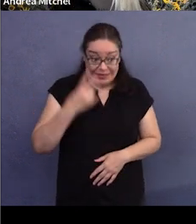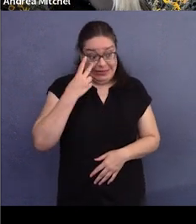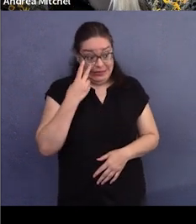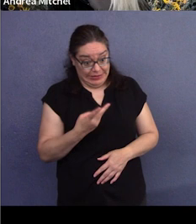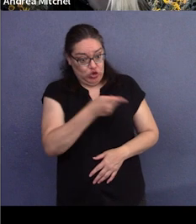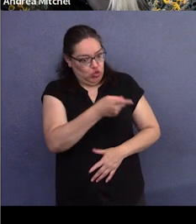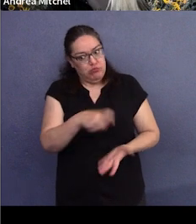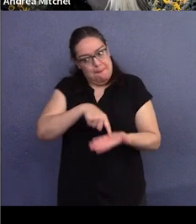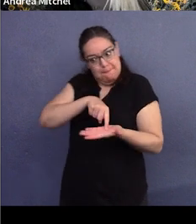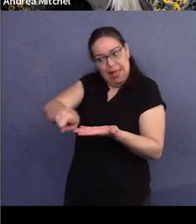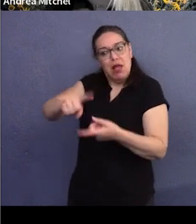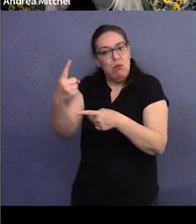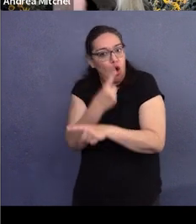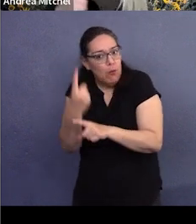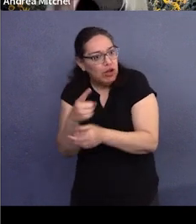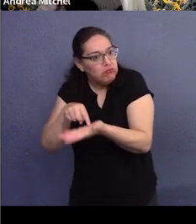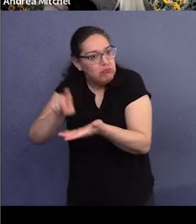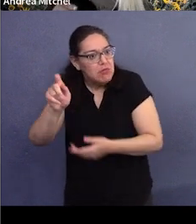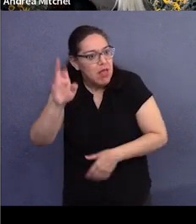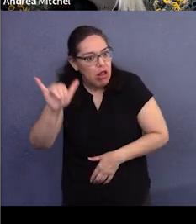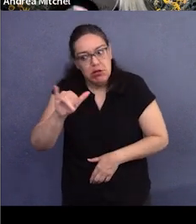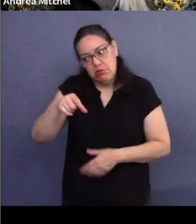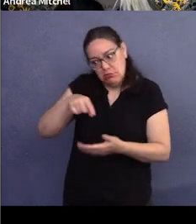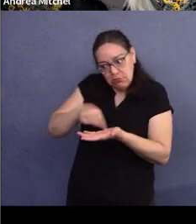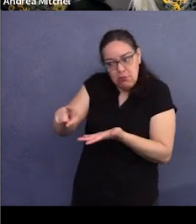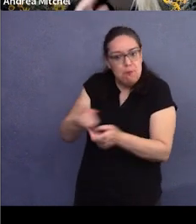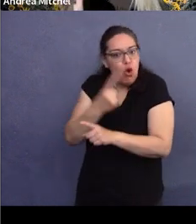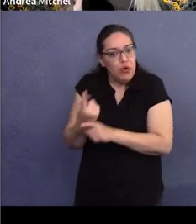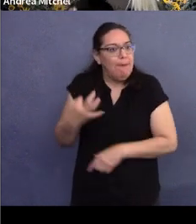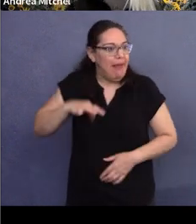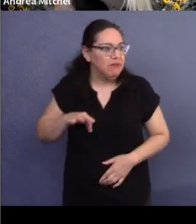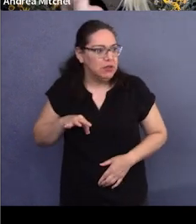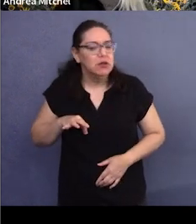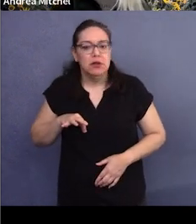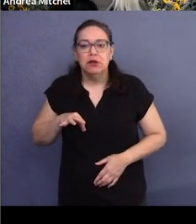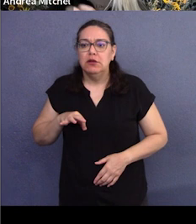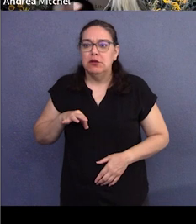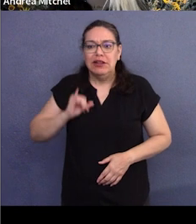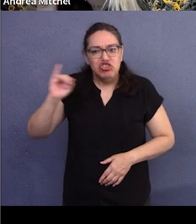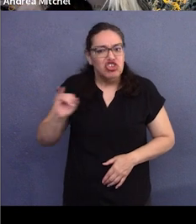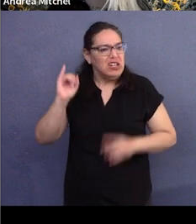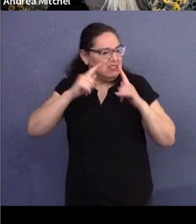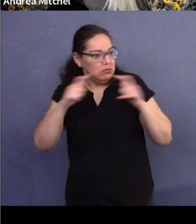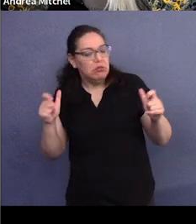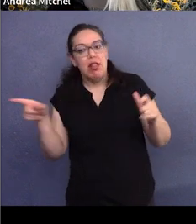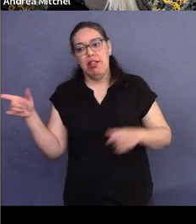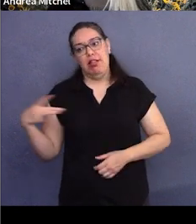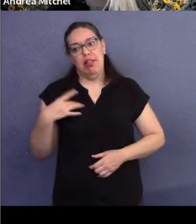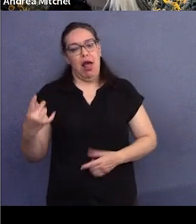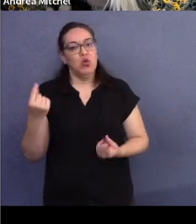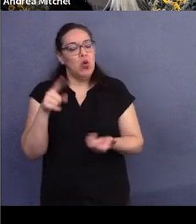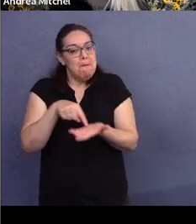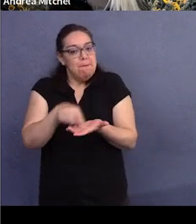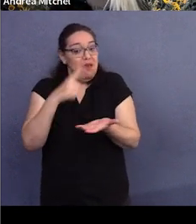and benefits. They don't like for you to, they like to pay for positions and not individual people.